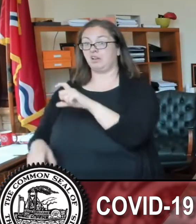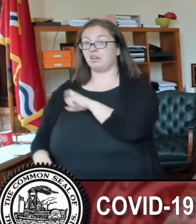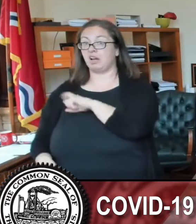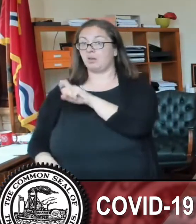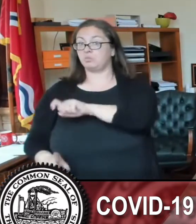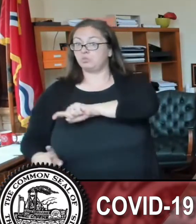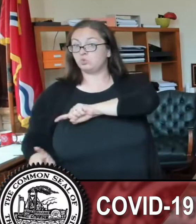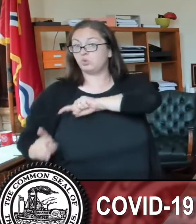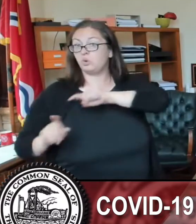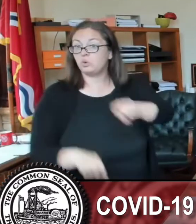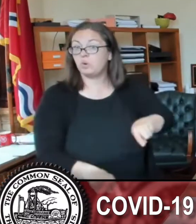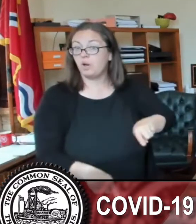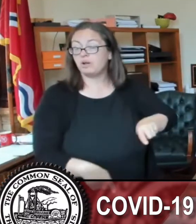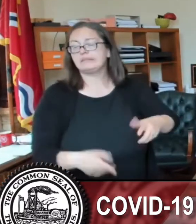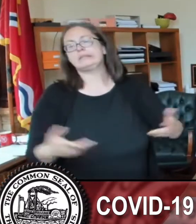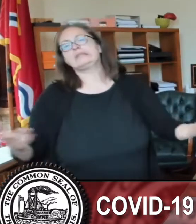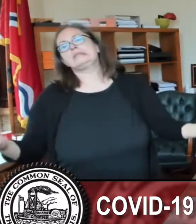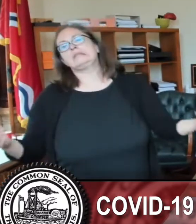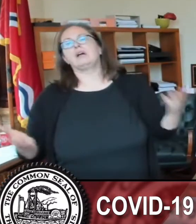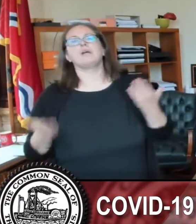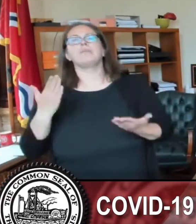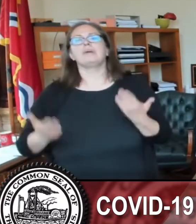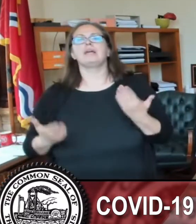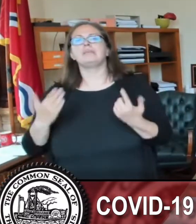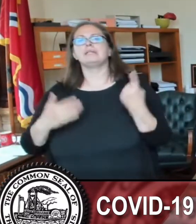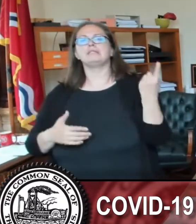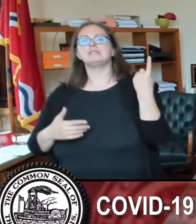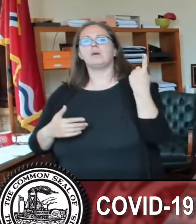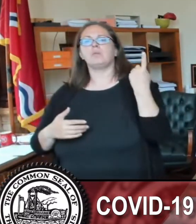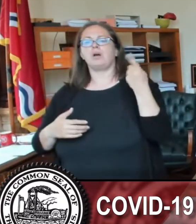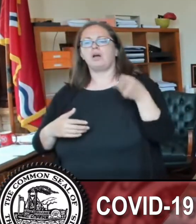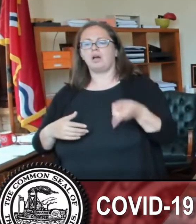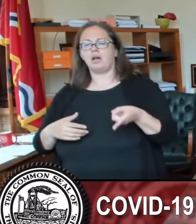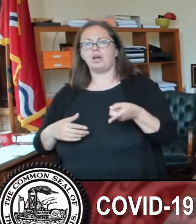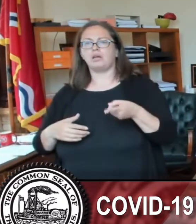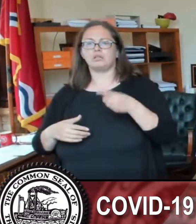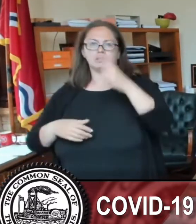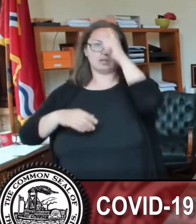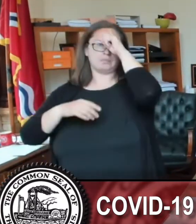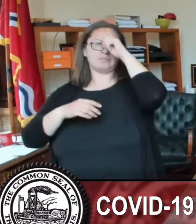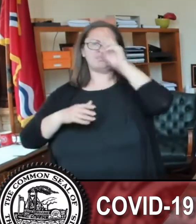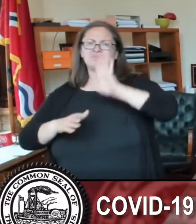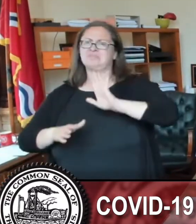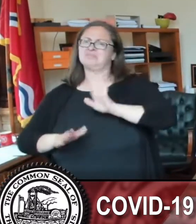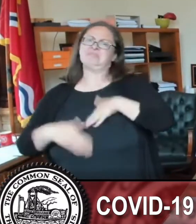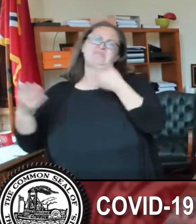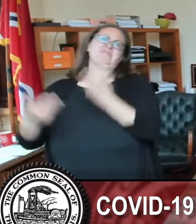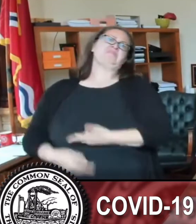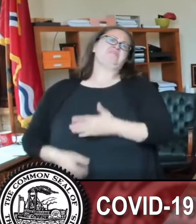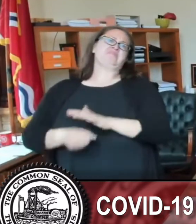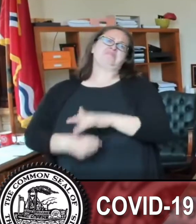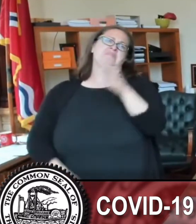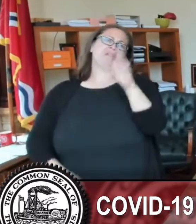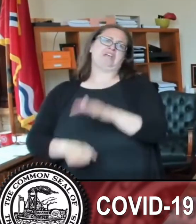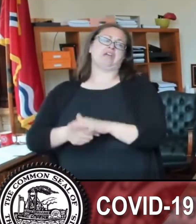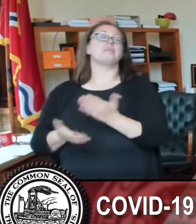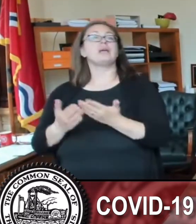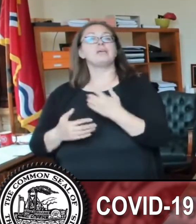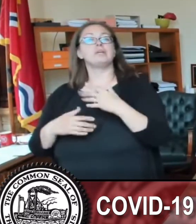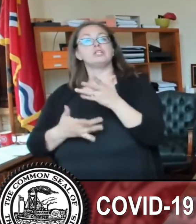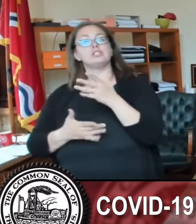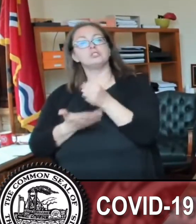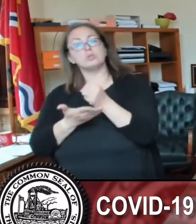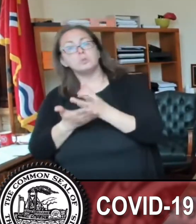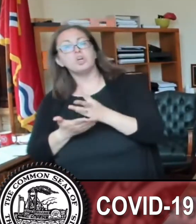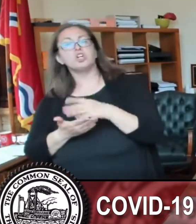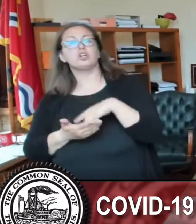respond to. Maybe it's someone who's having mental distress, etc. So we would have a social worker, a mental health worker.